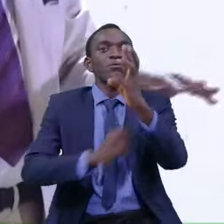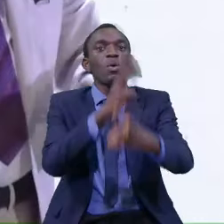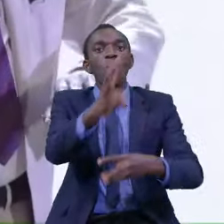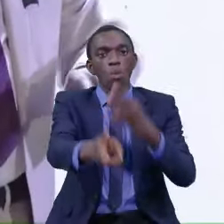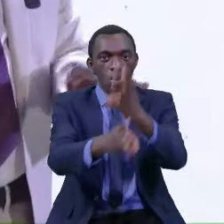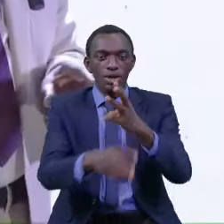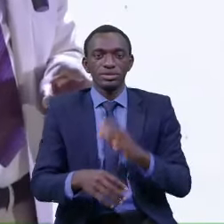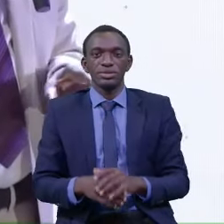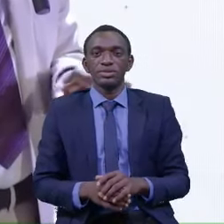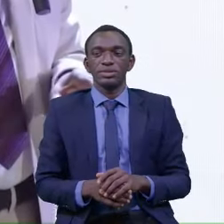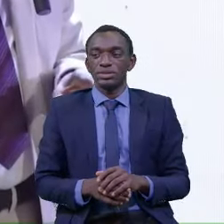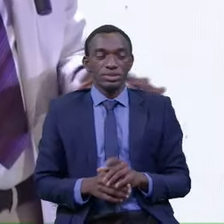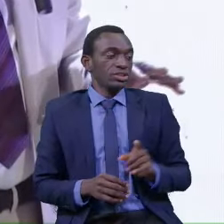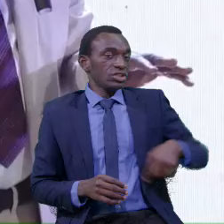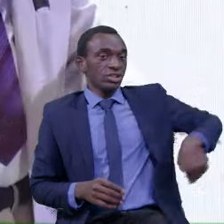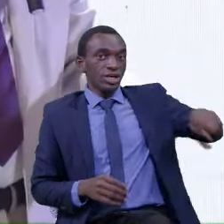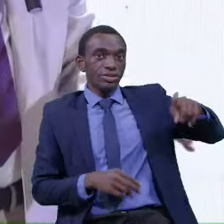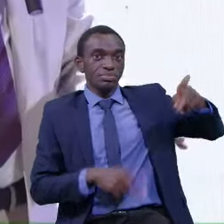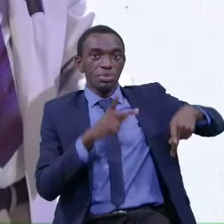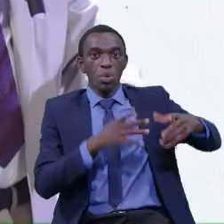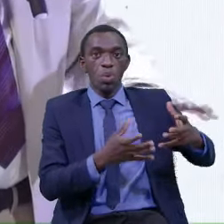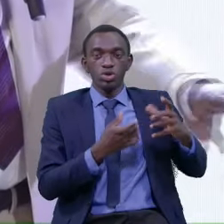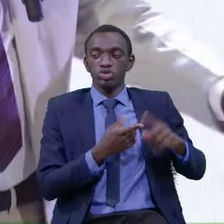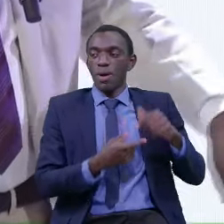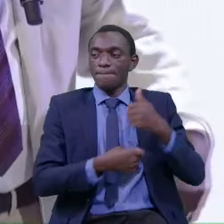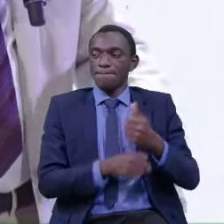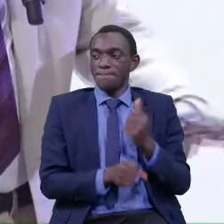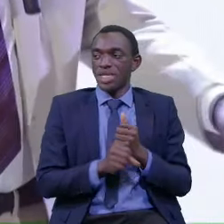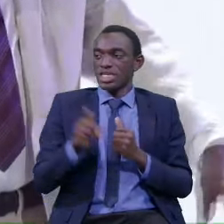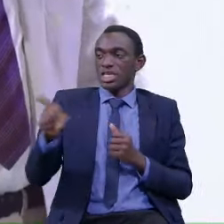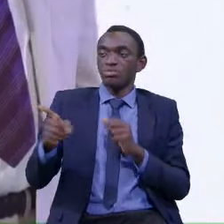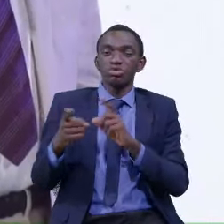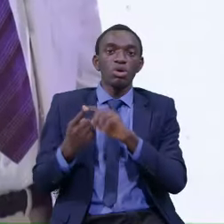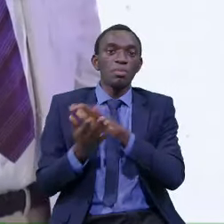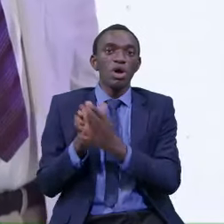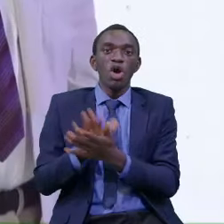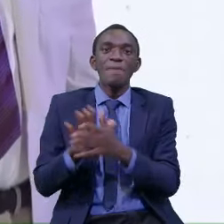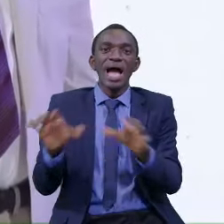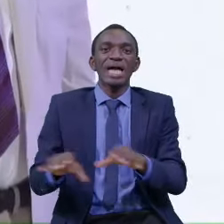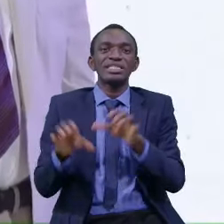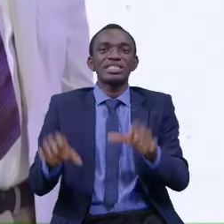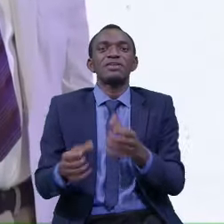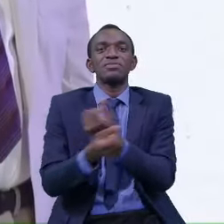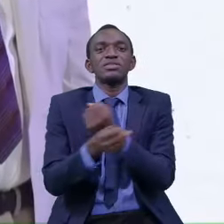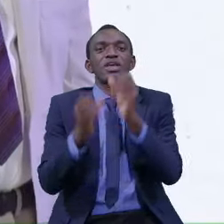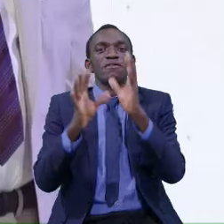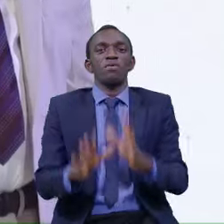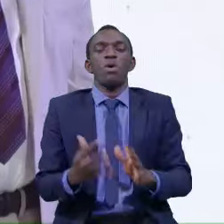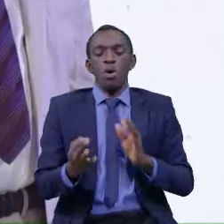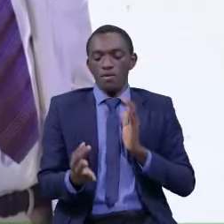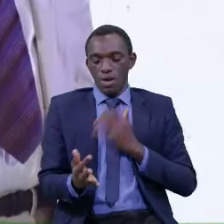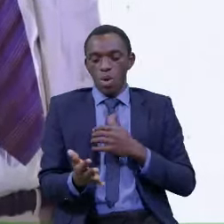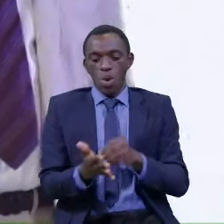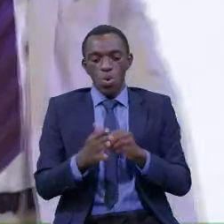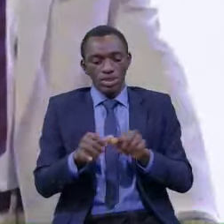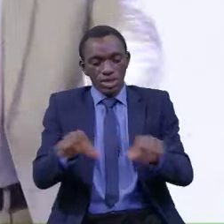the active Savior of this locality. That's what they would do to you if